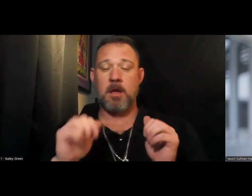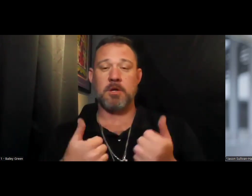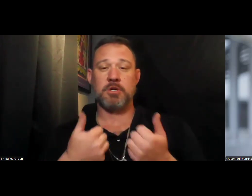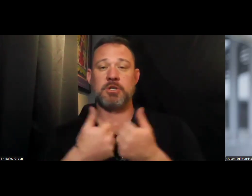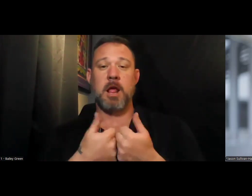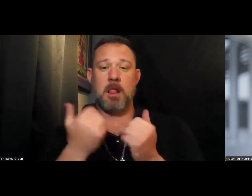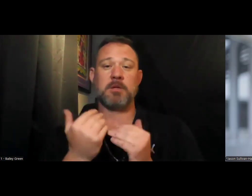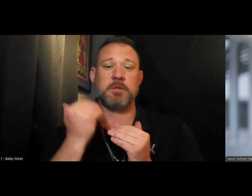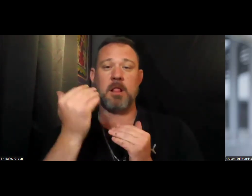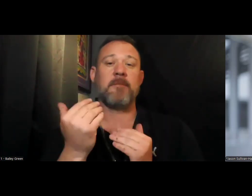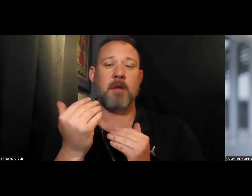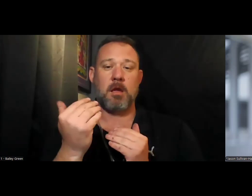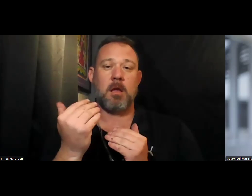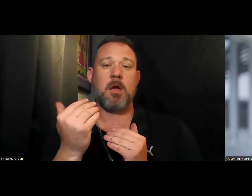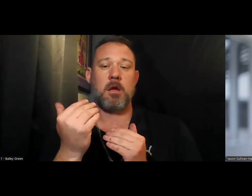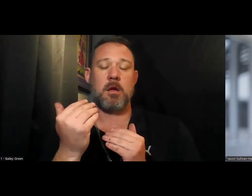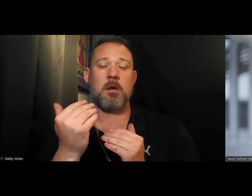and